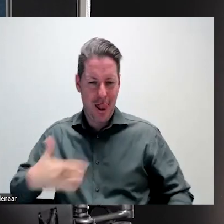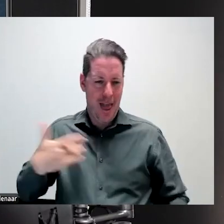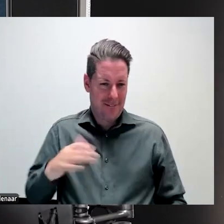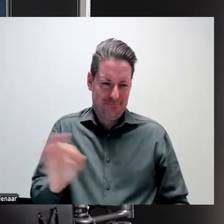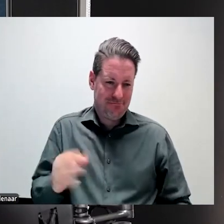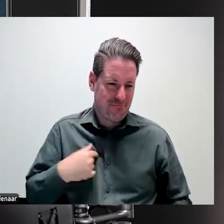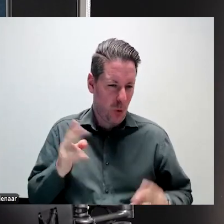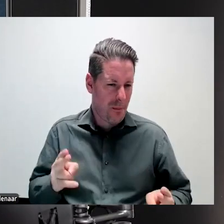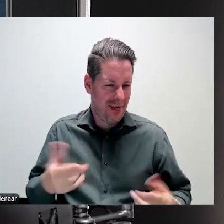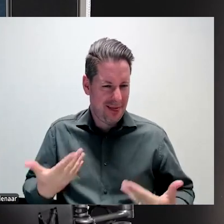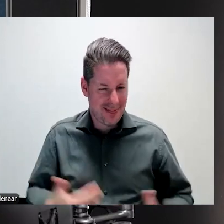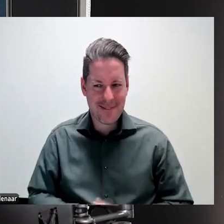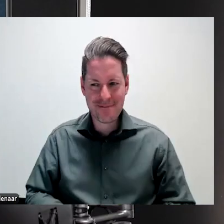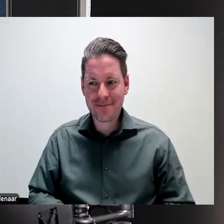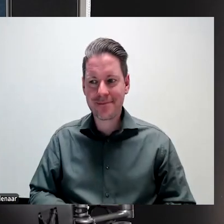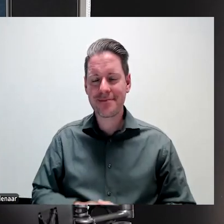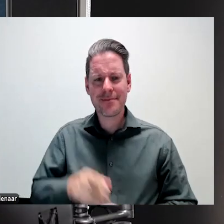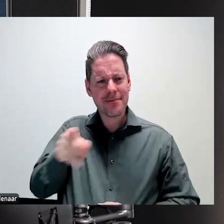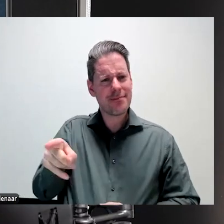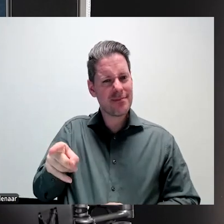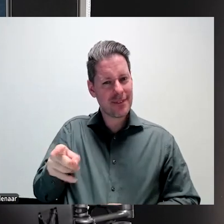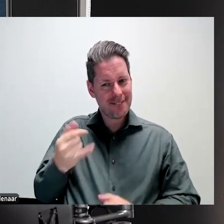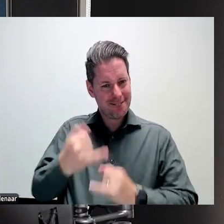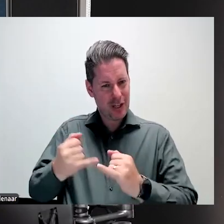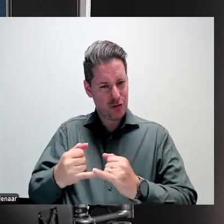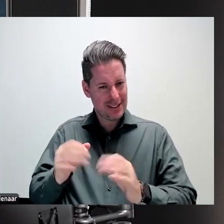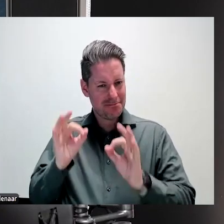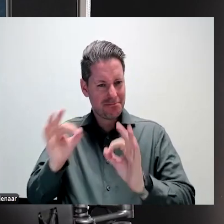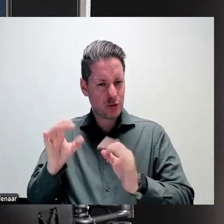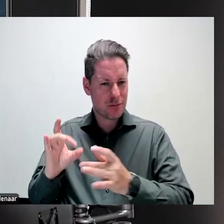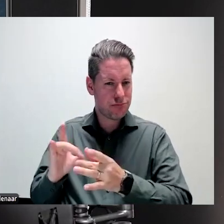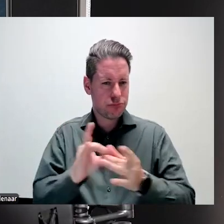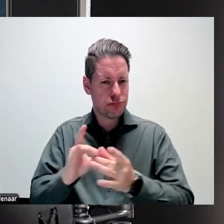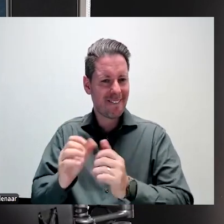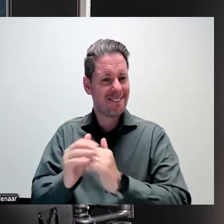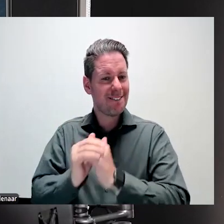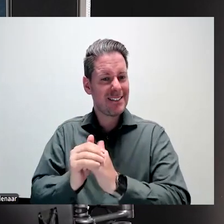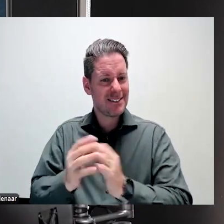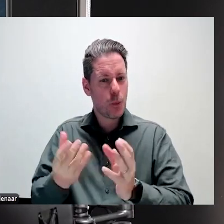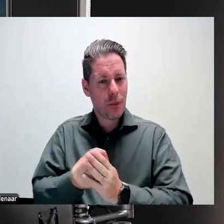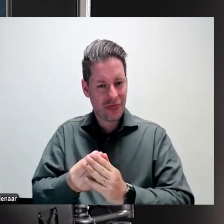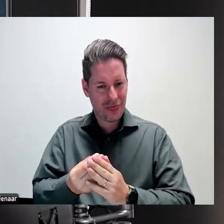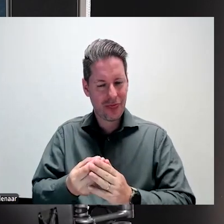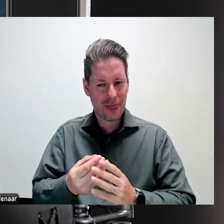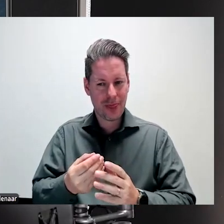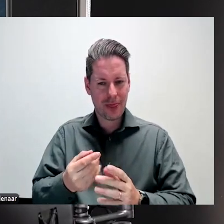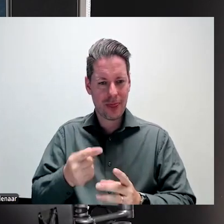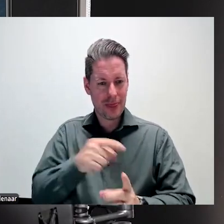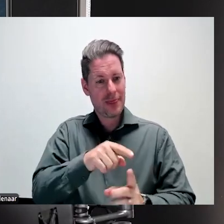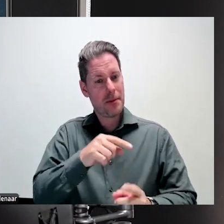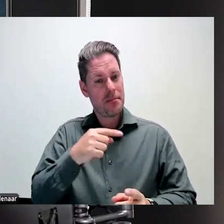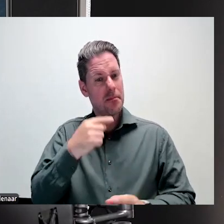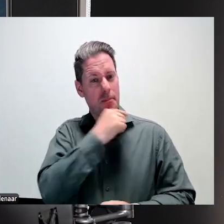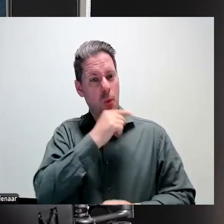So you've obviously created a very unique bond and friendship with the 10-year-old at that time back at